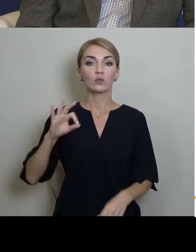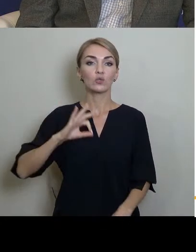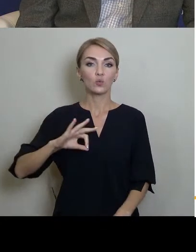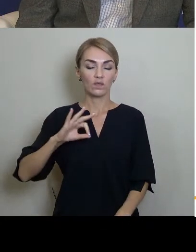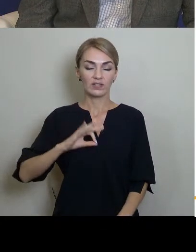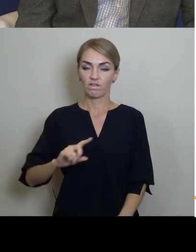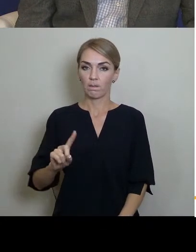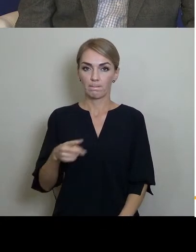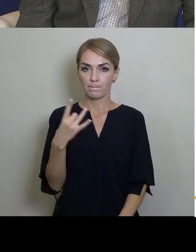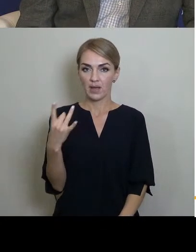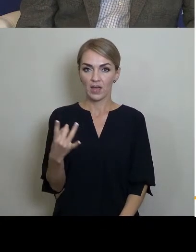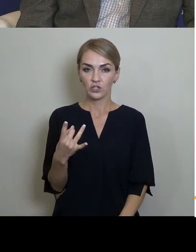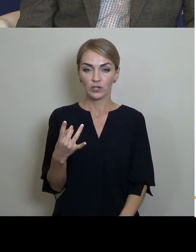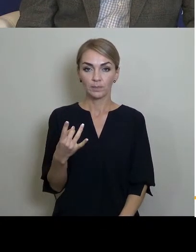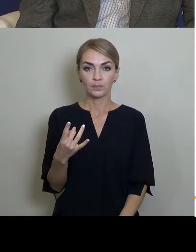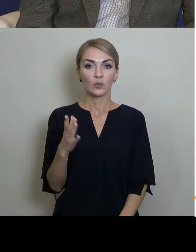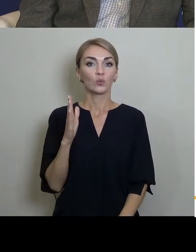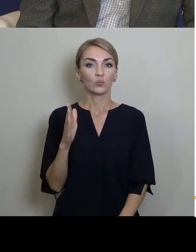But